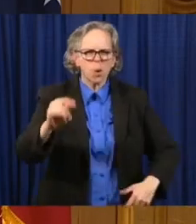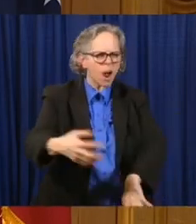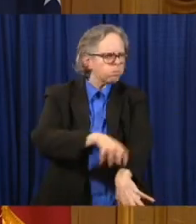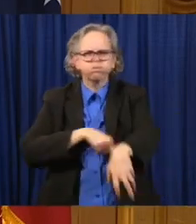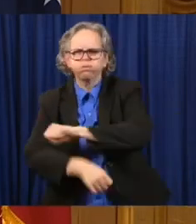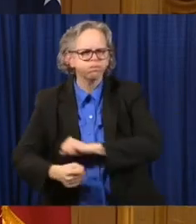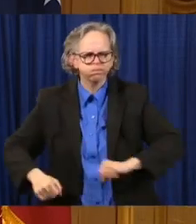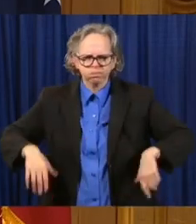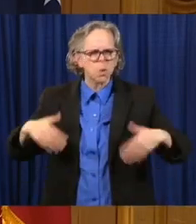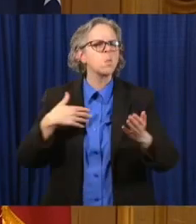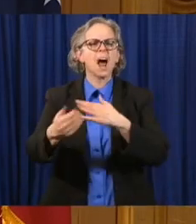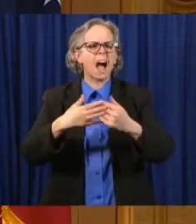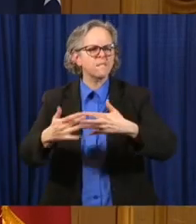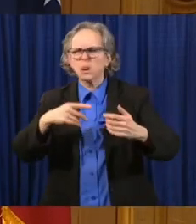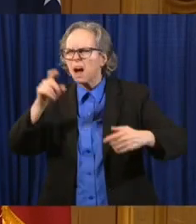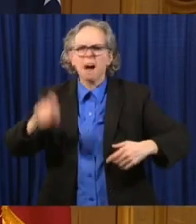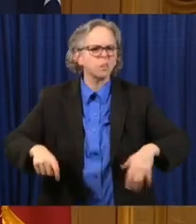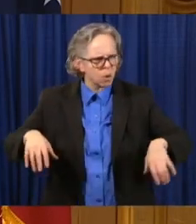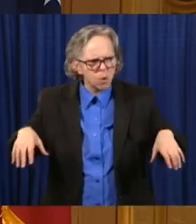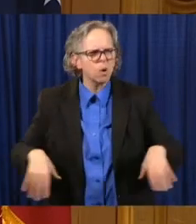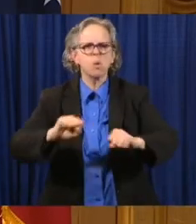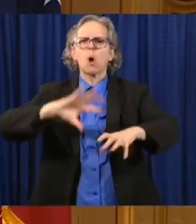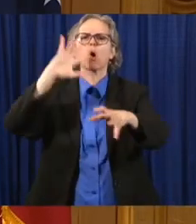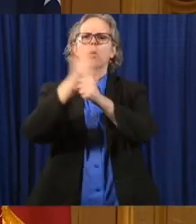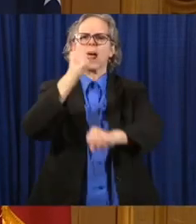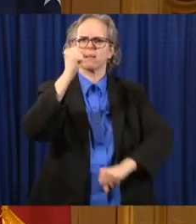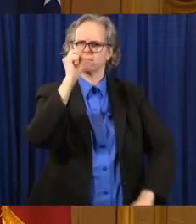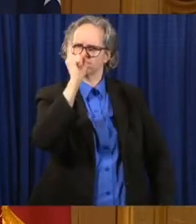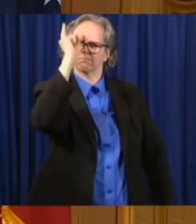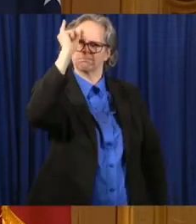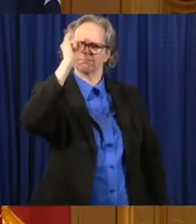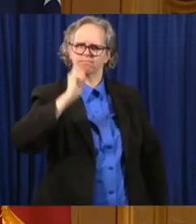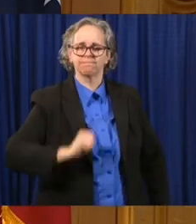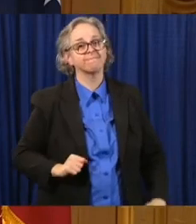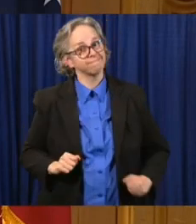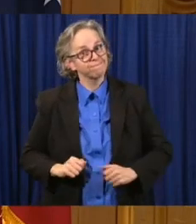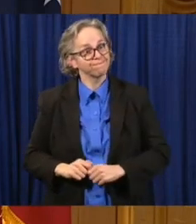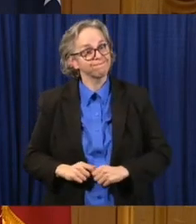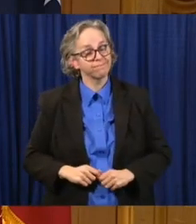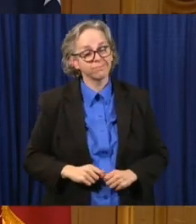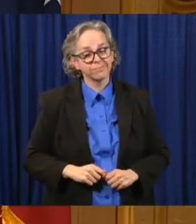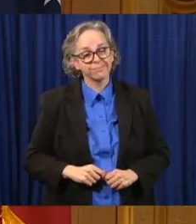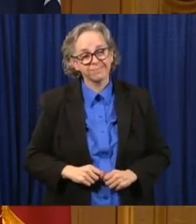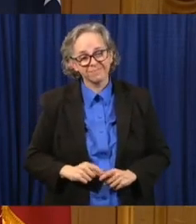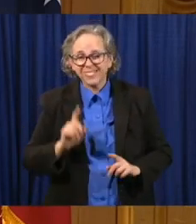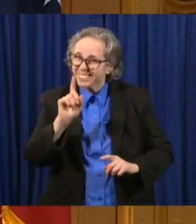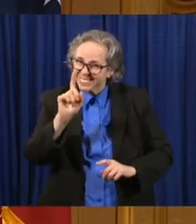and then we win. The sad truth is,